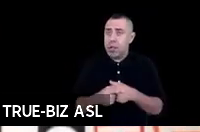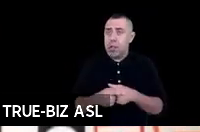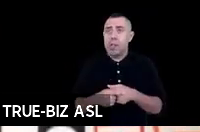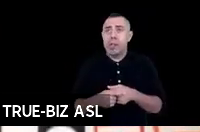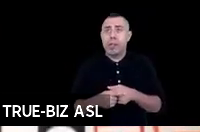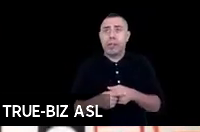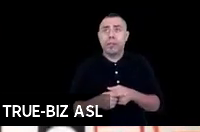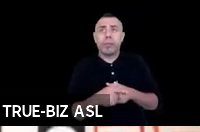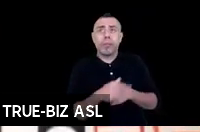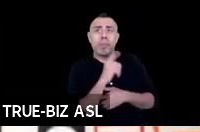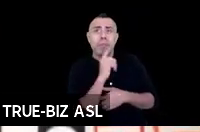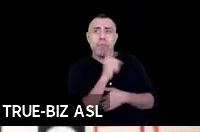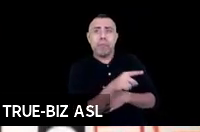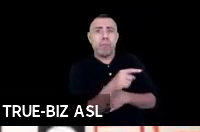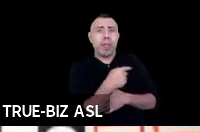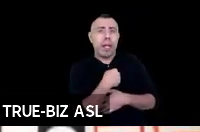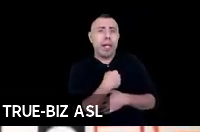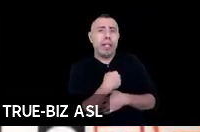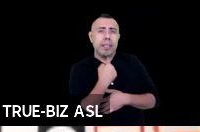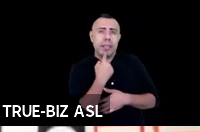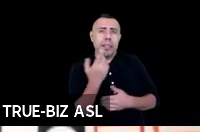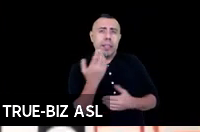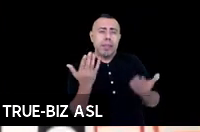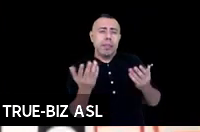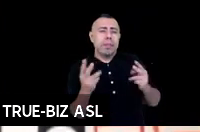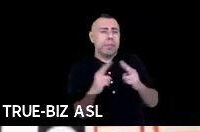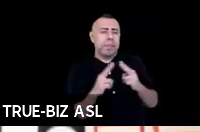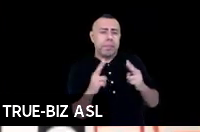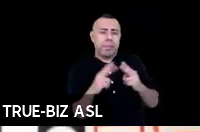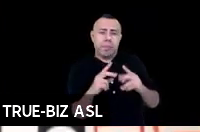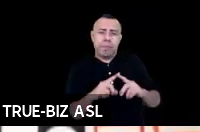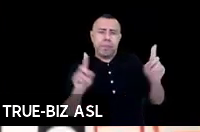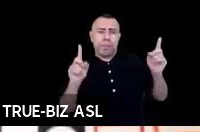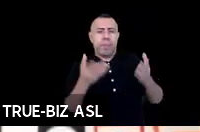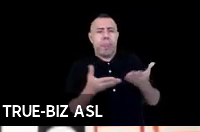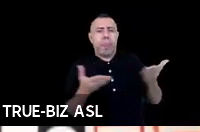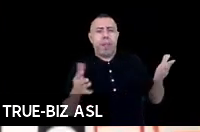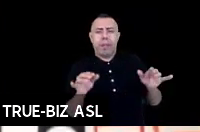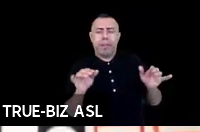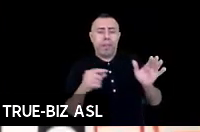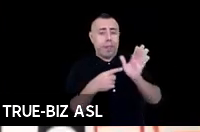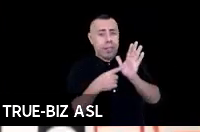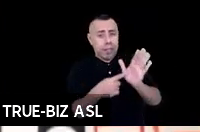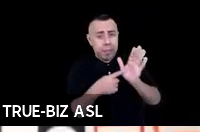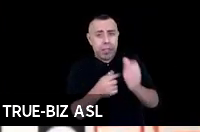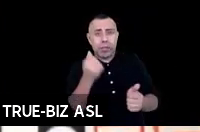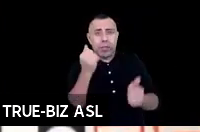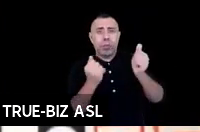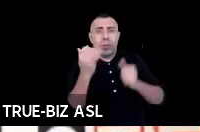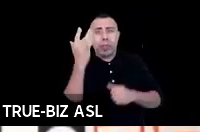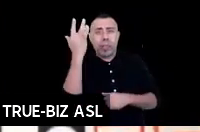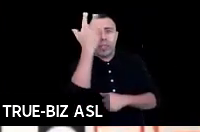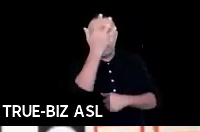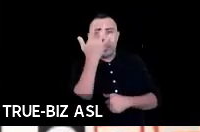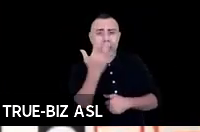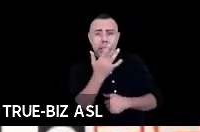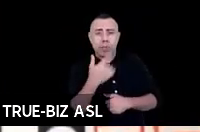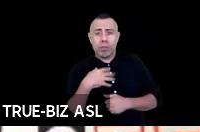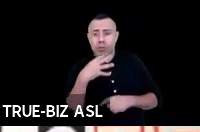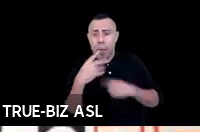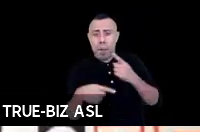a very different, like a very, very different thing. Like depending on which sense you're talking about, it's like a very different